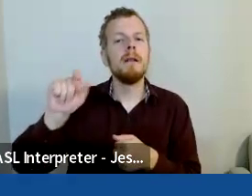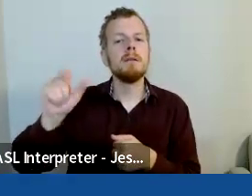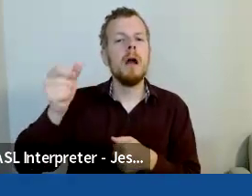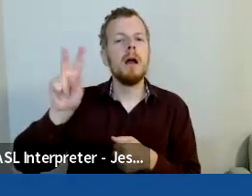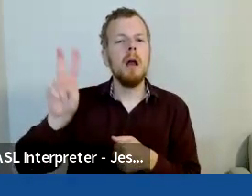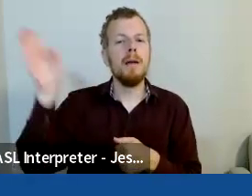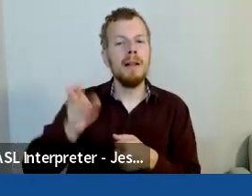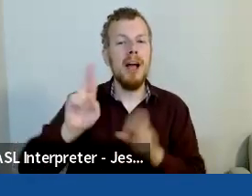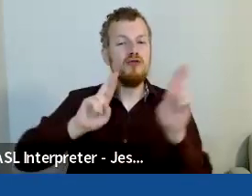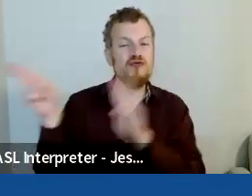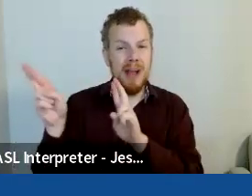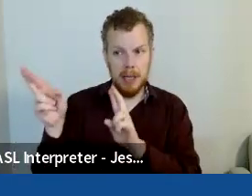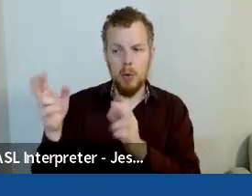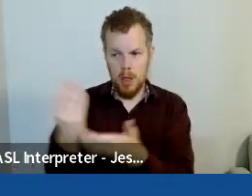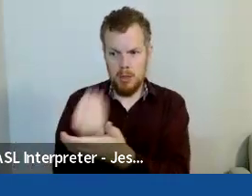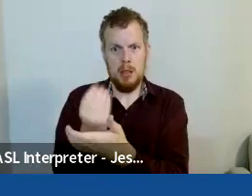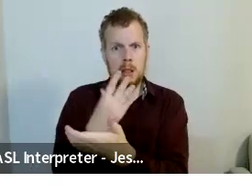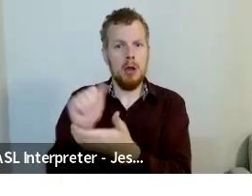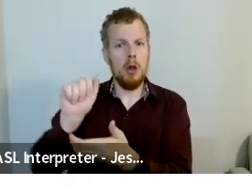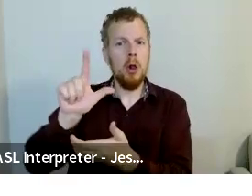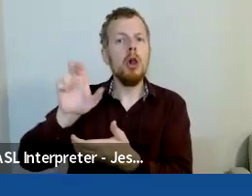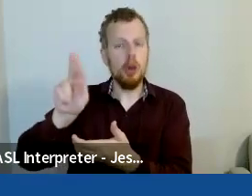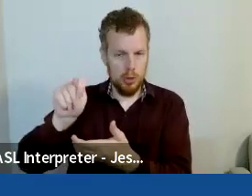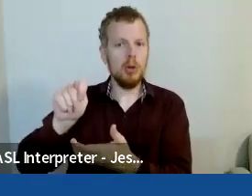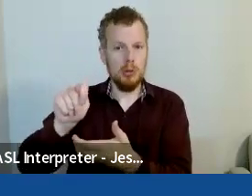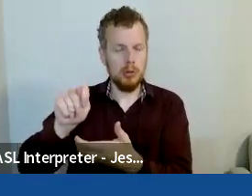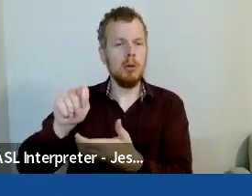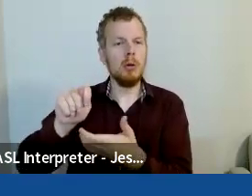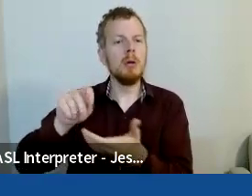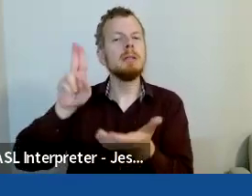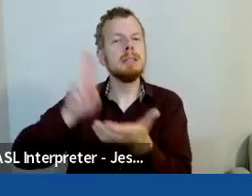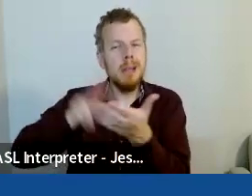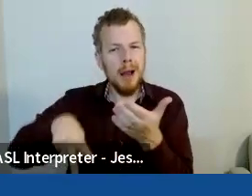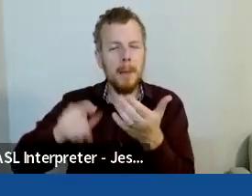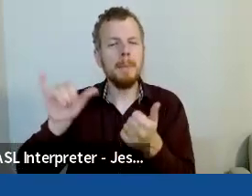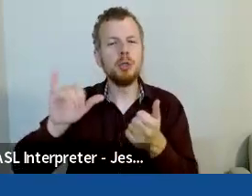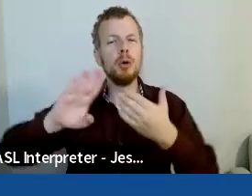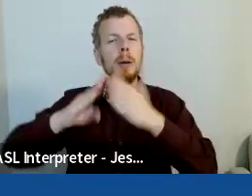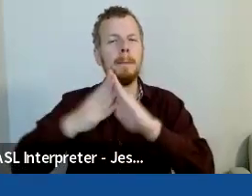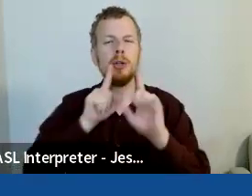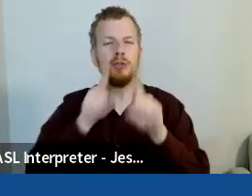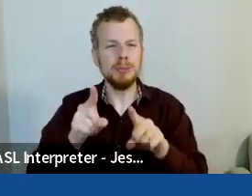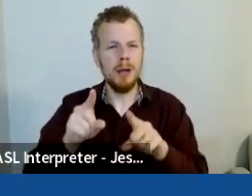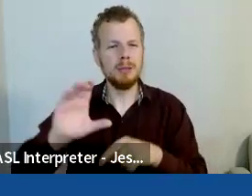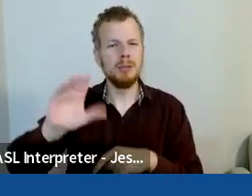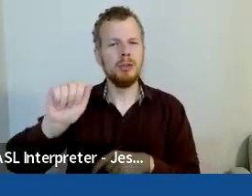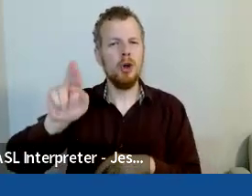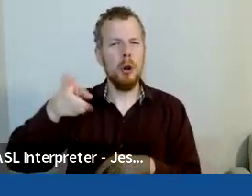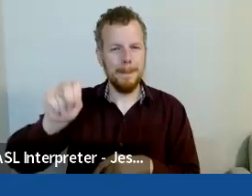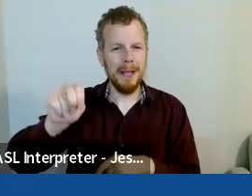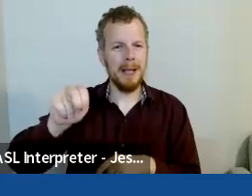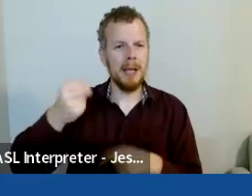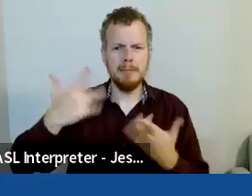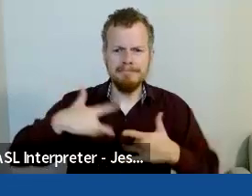phila.gov/ready. And last but not least, just making sure we sign up for our community response partner network, so the CARPN, essentially just to stay up to